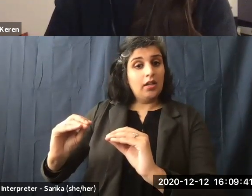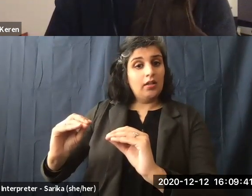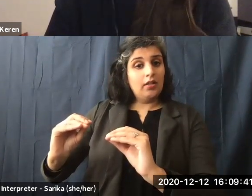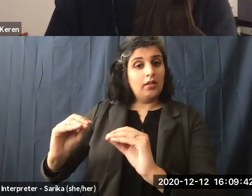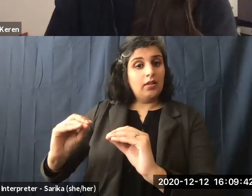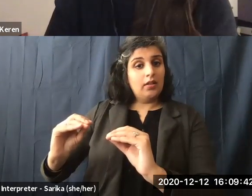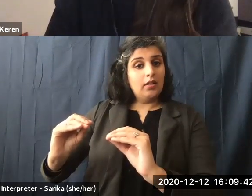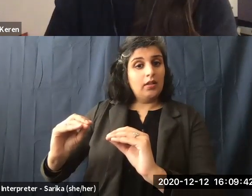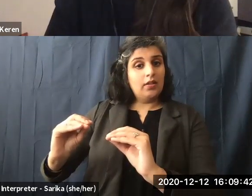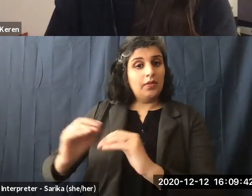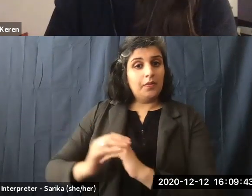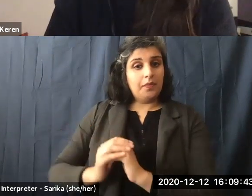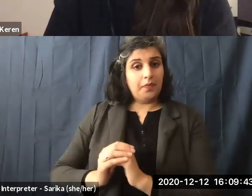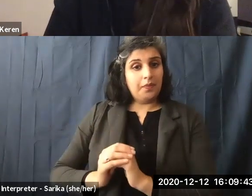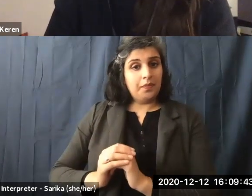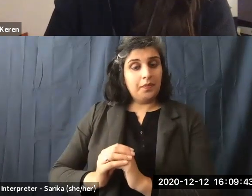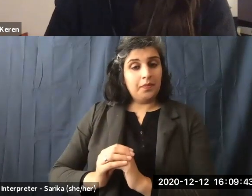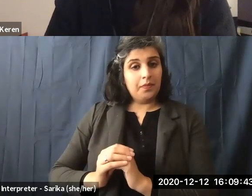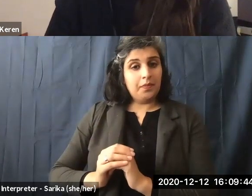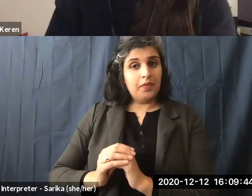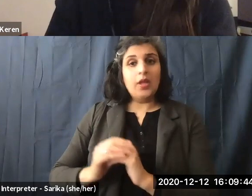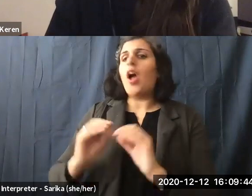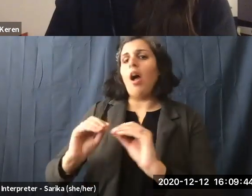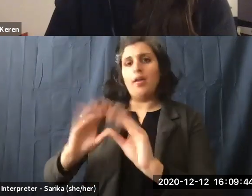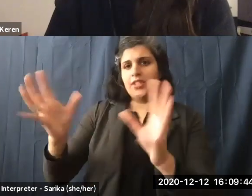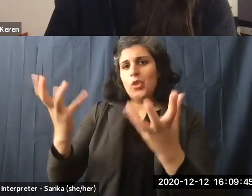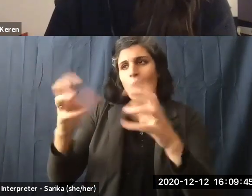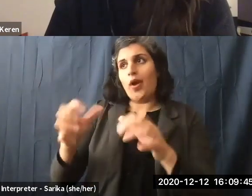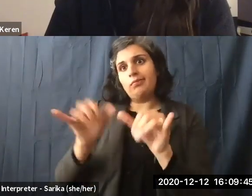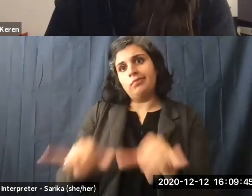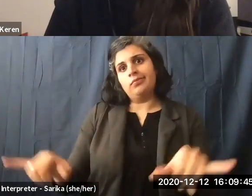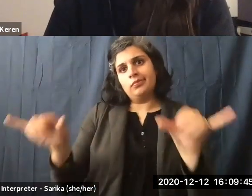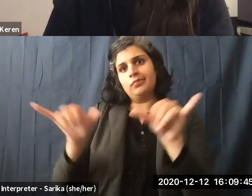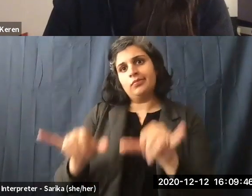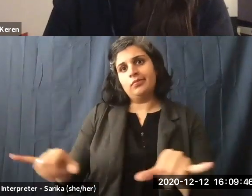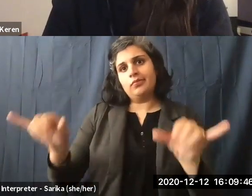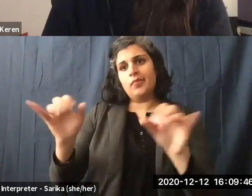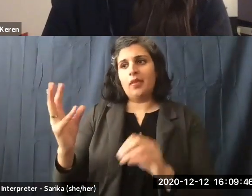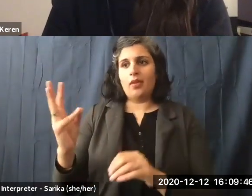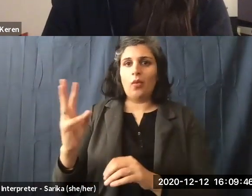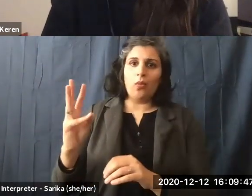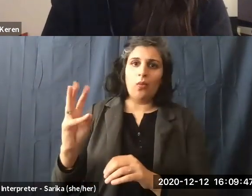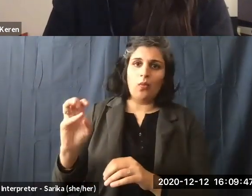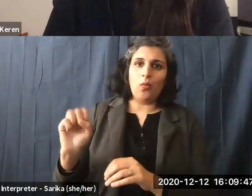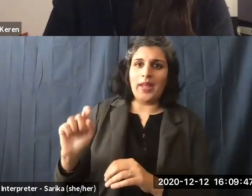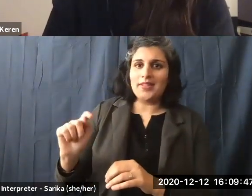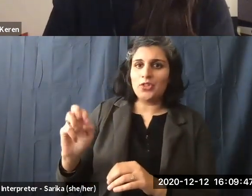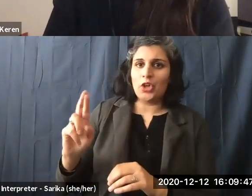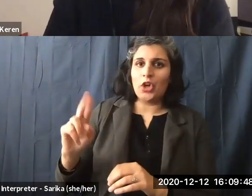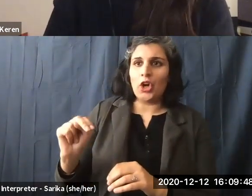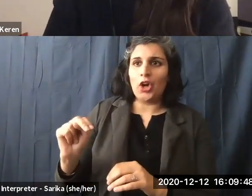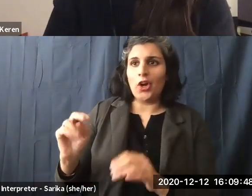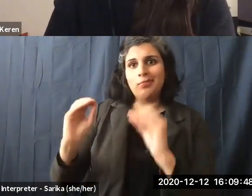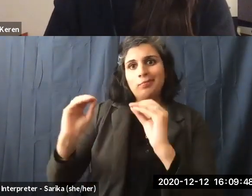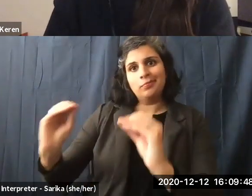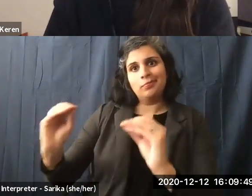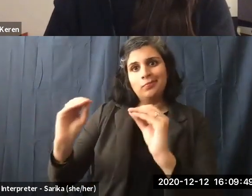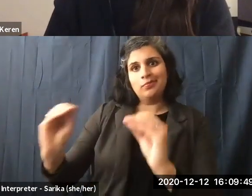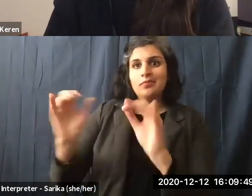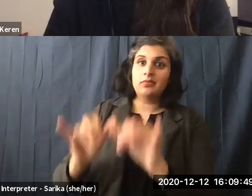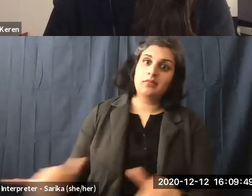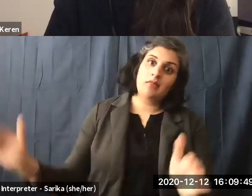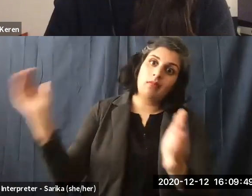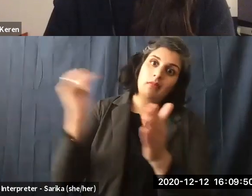the most, you don't want to repeat the same kind of, like Western canon to your students. That's not the world